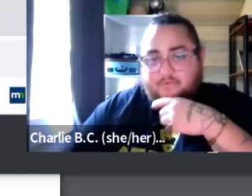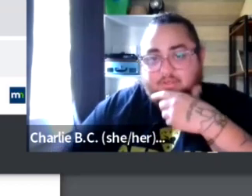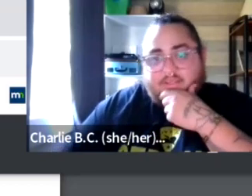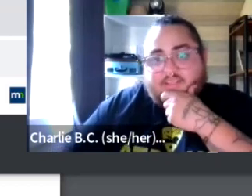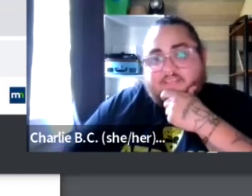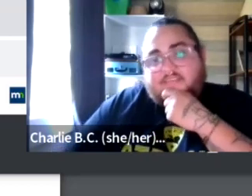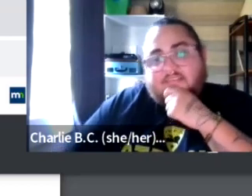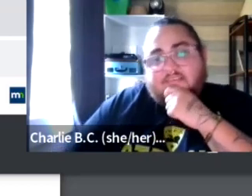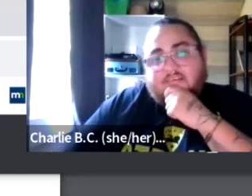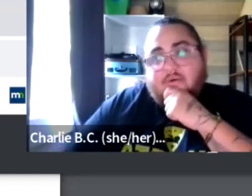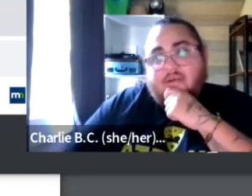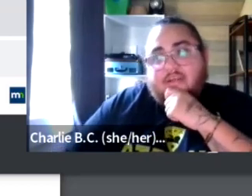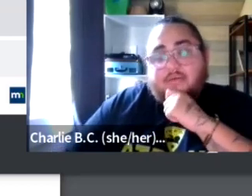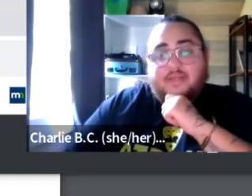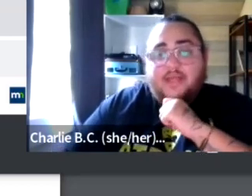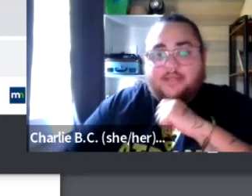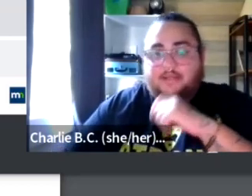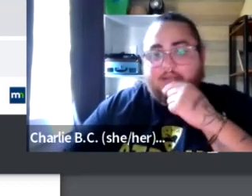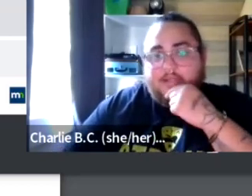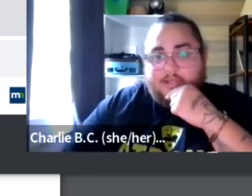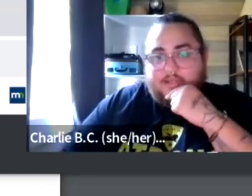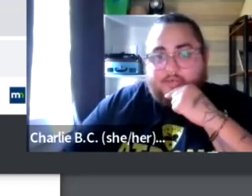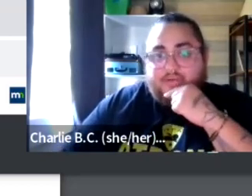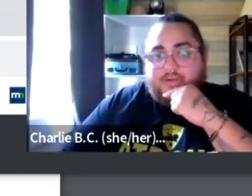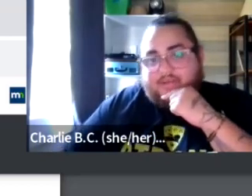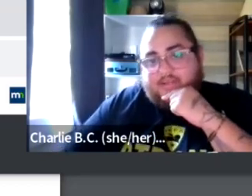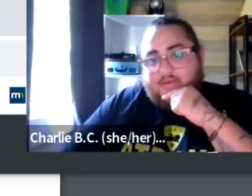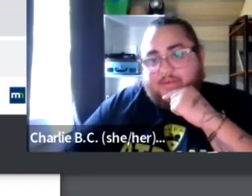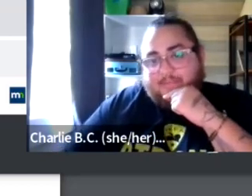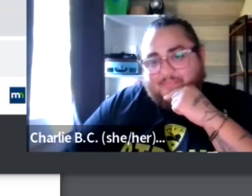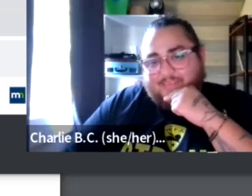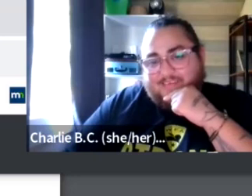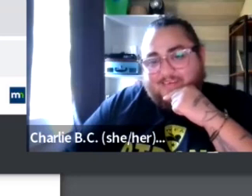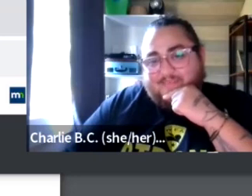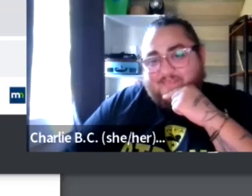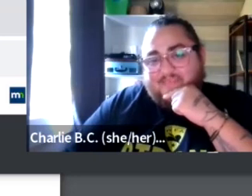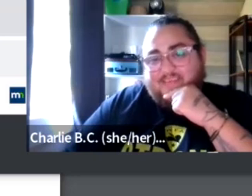youth. So let's go ahead and go to that guide. Oh, we're here already. Okay.